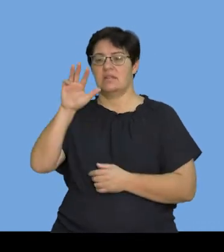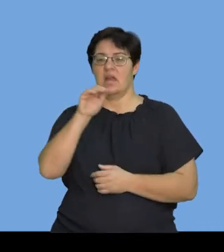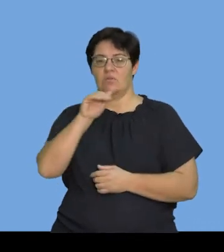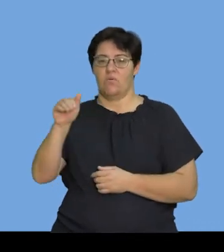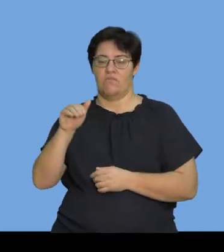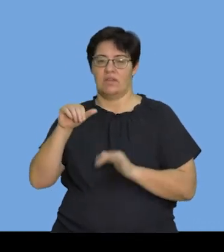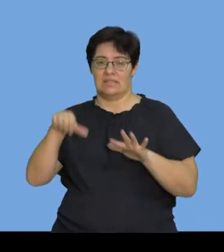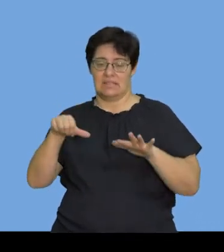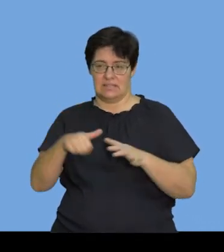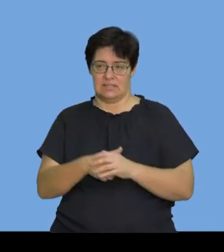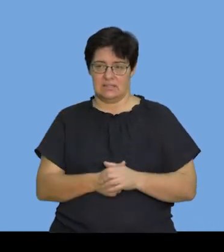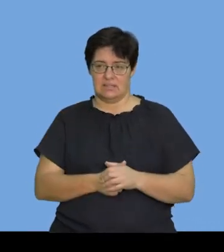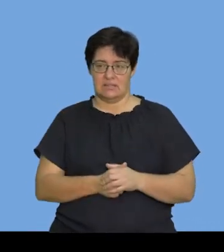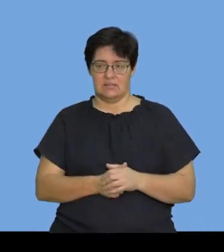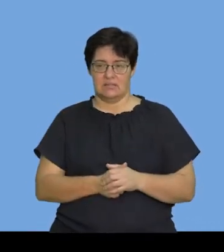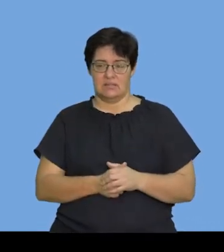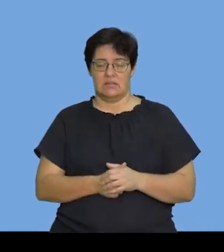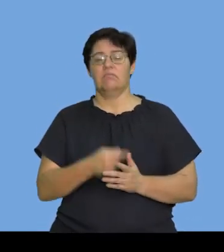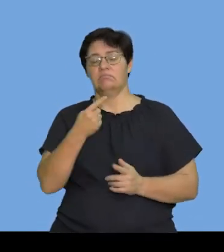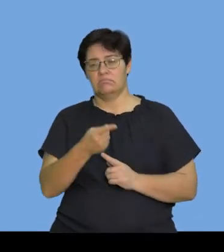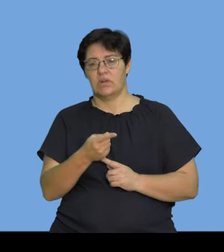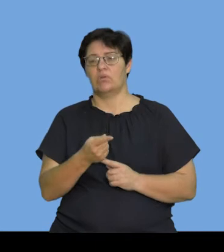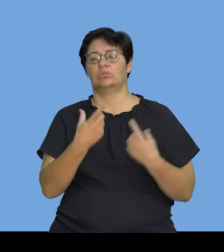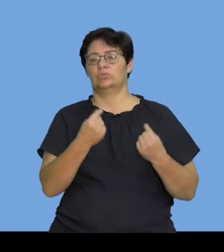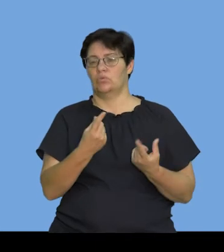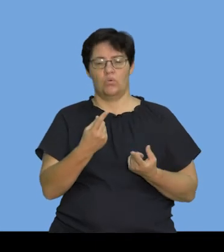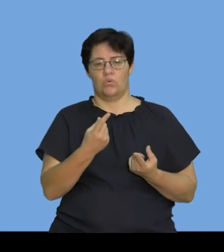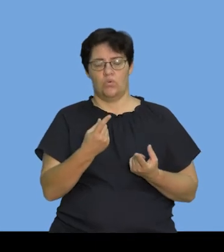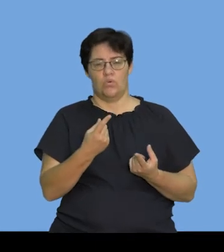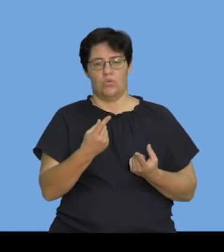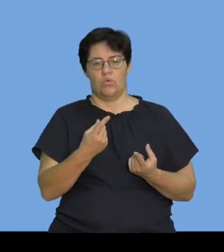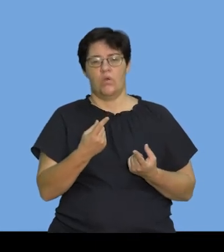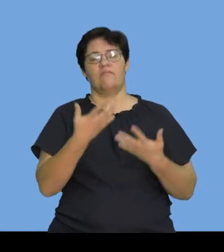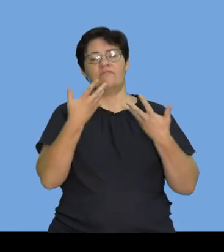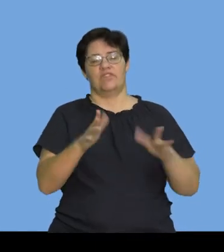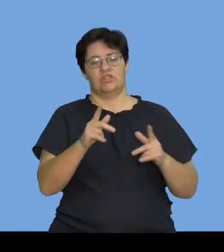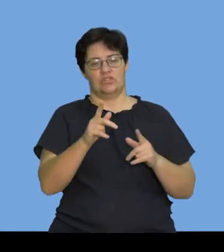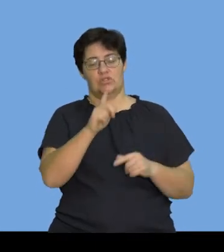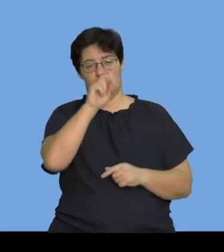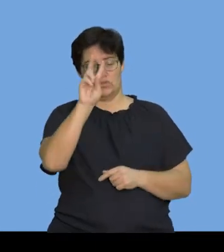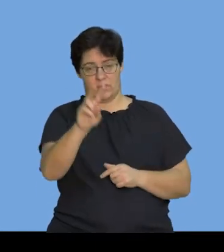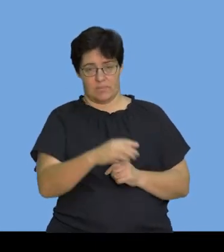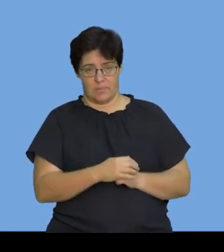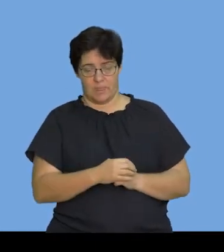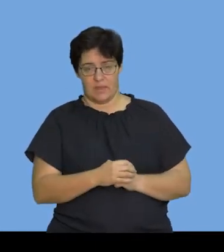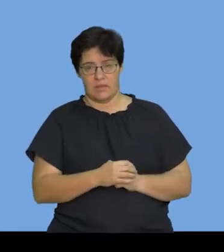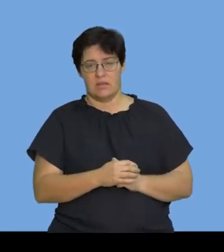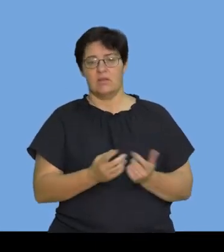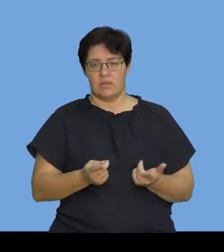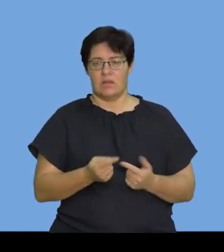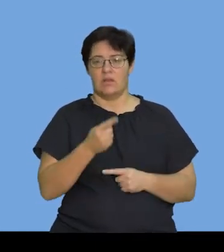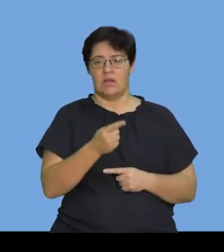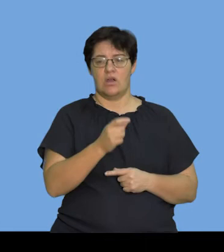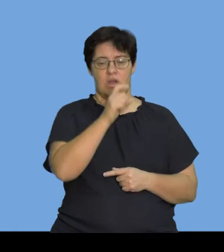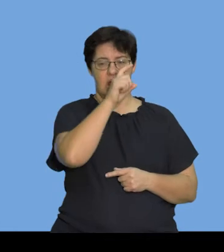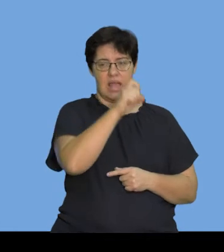16. And then you can then do what is the completing the square. Minus 3 over 4.